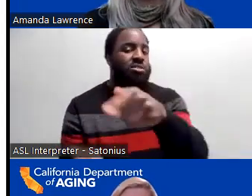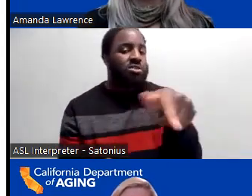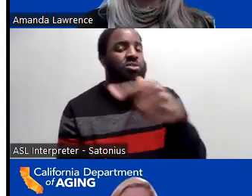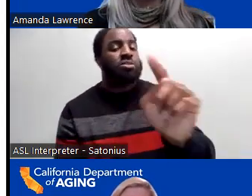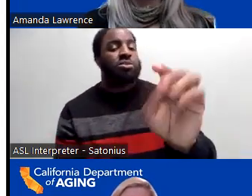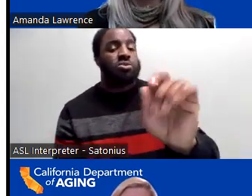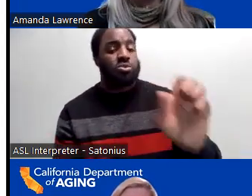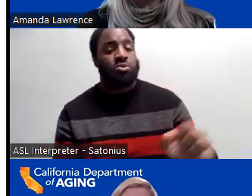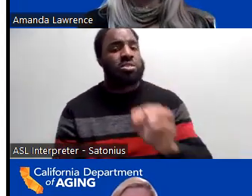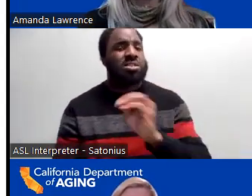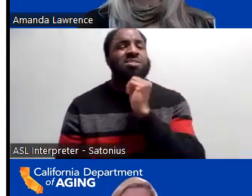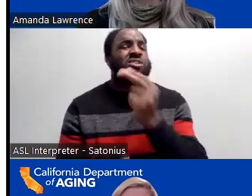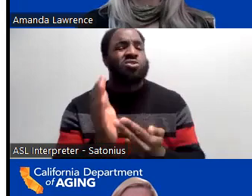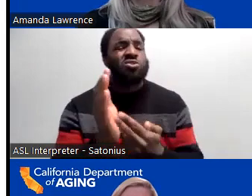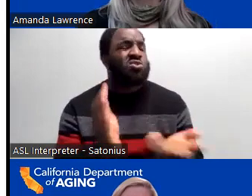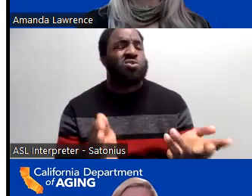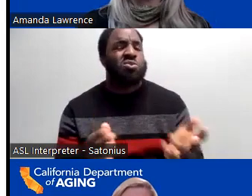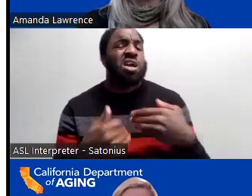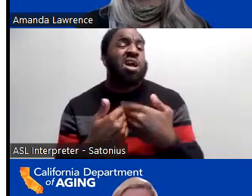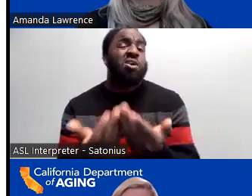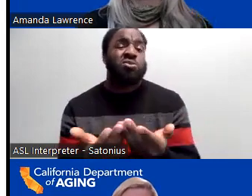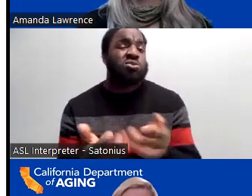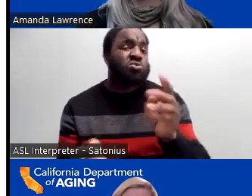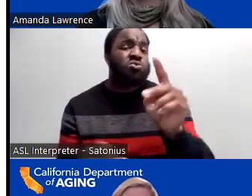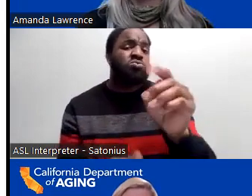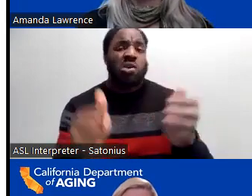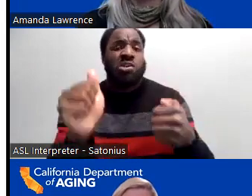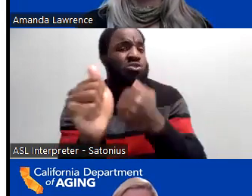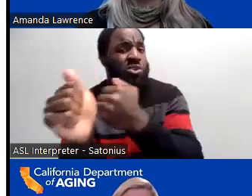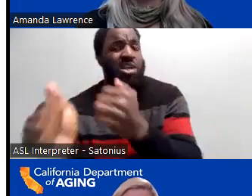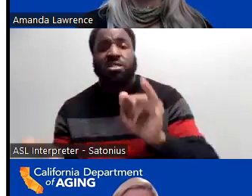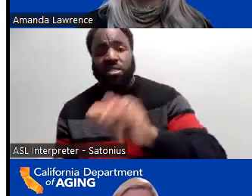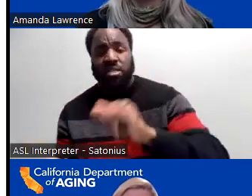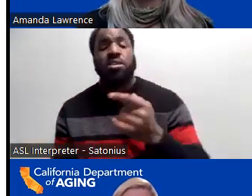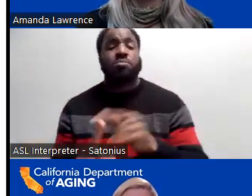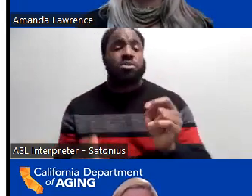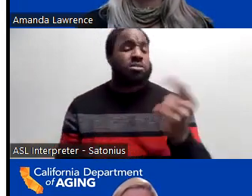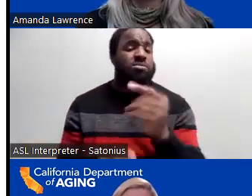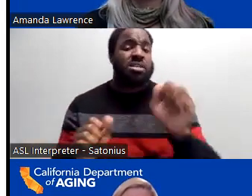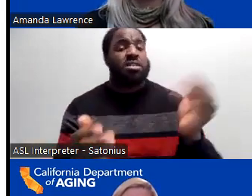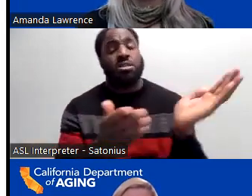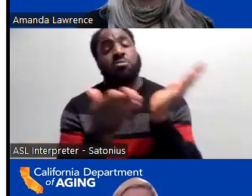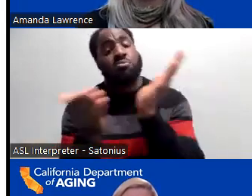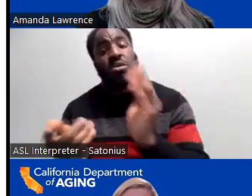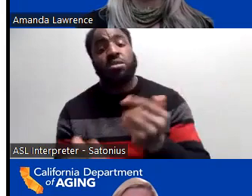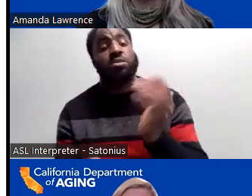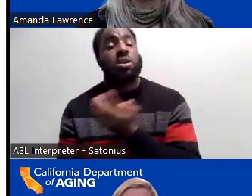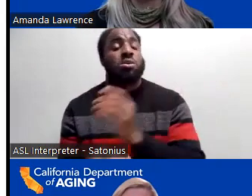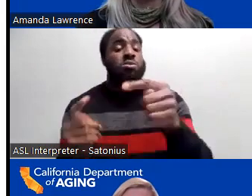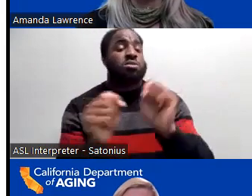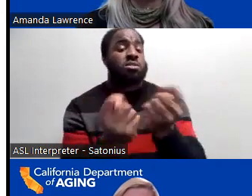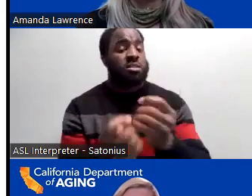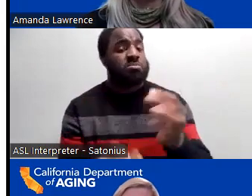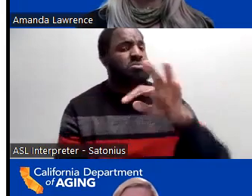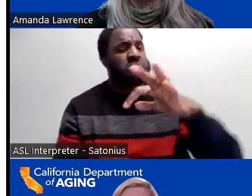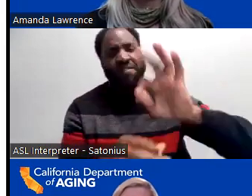And I'm not quite sure how to track that, but it's something that I can bring to our teams to find out if we